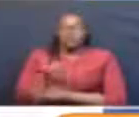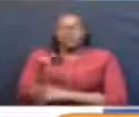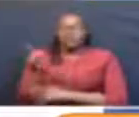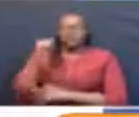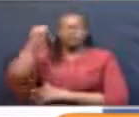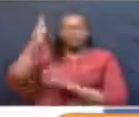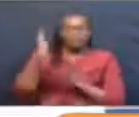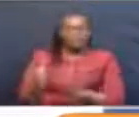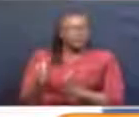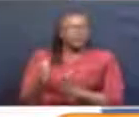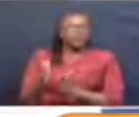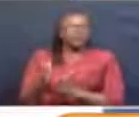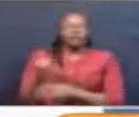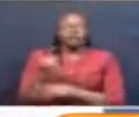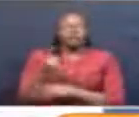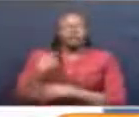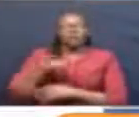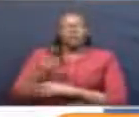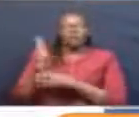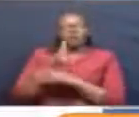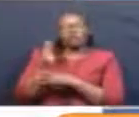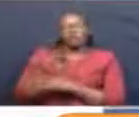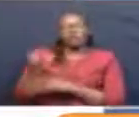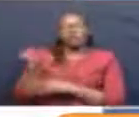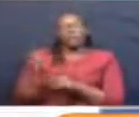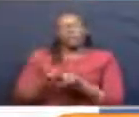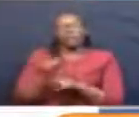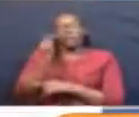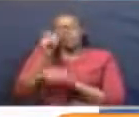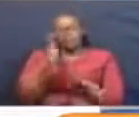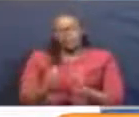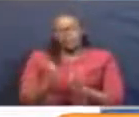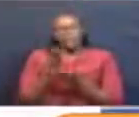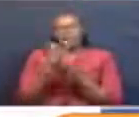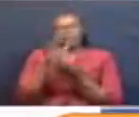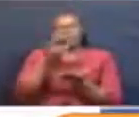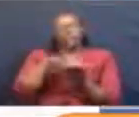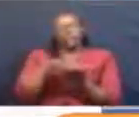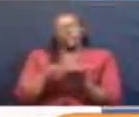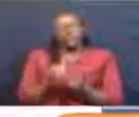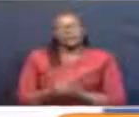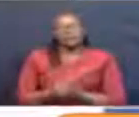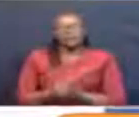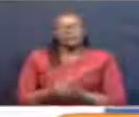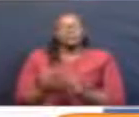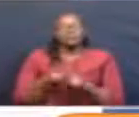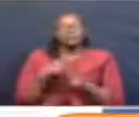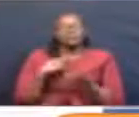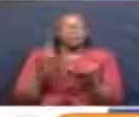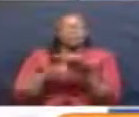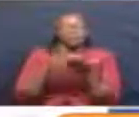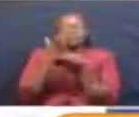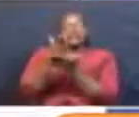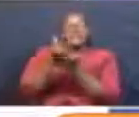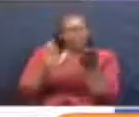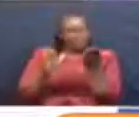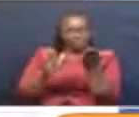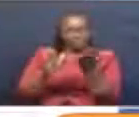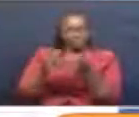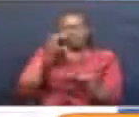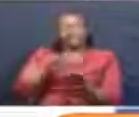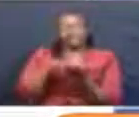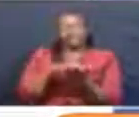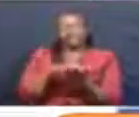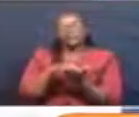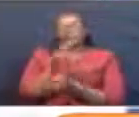They are just being taken advantage of by us as Mwananchi in some of the cases. And I repeat, in some of